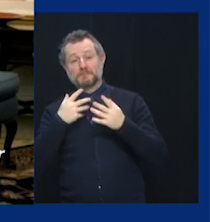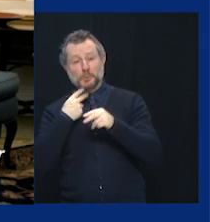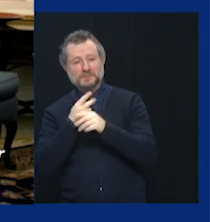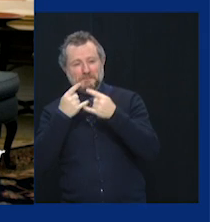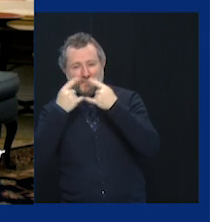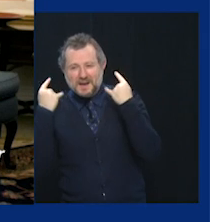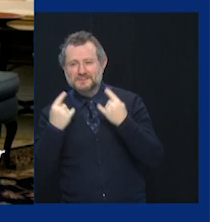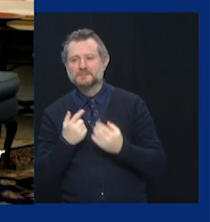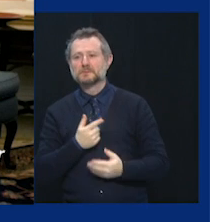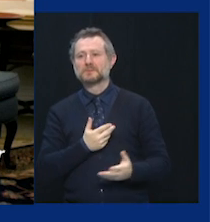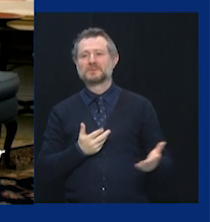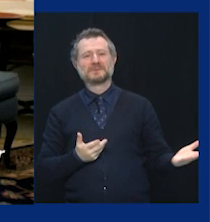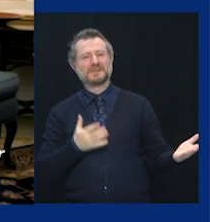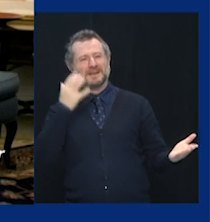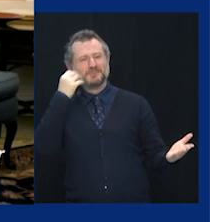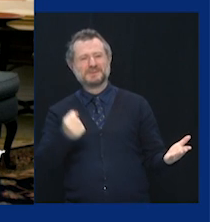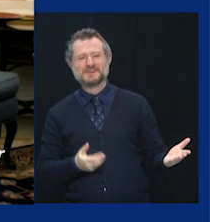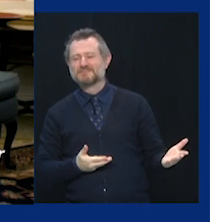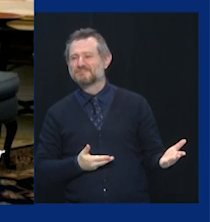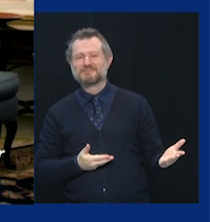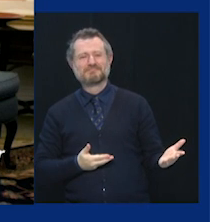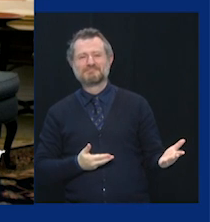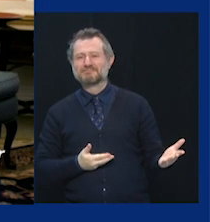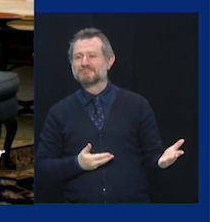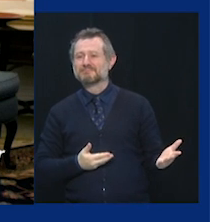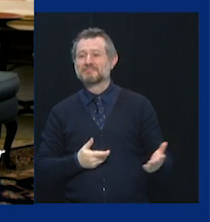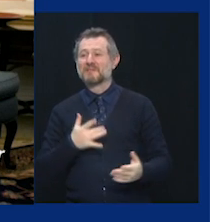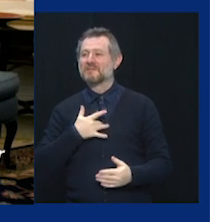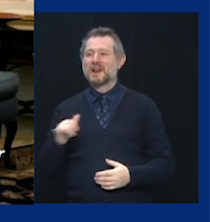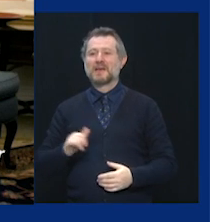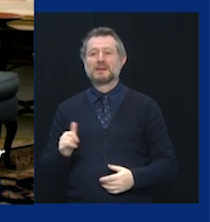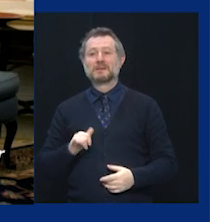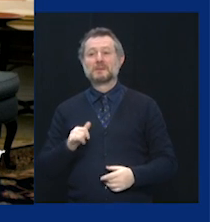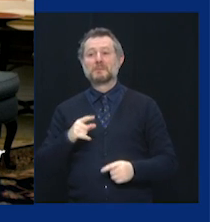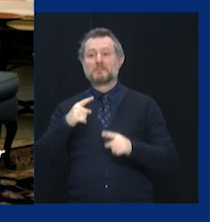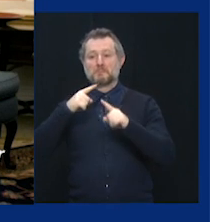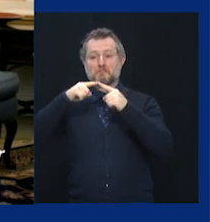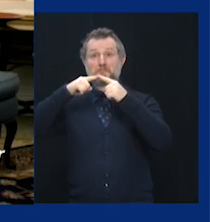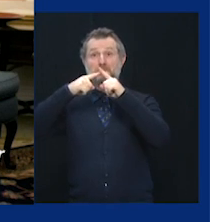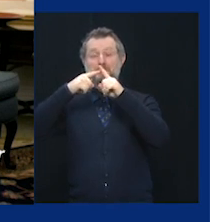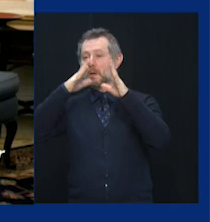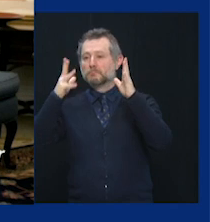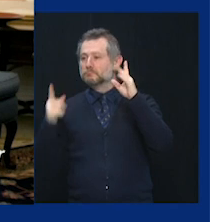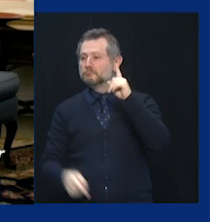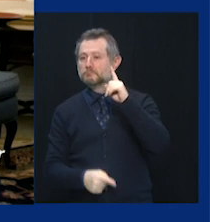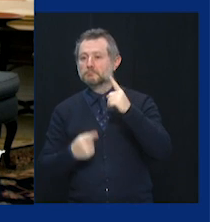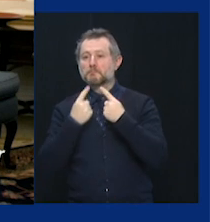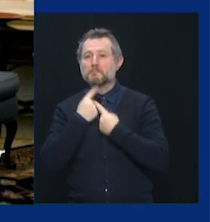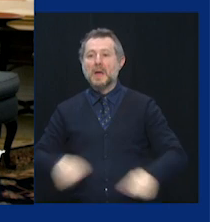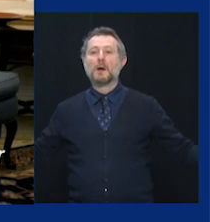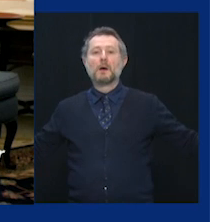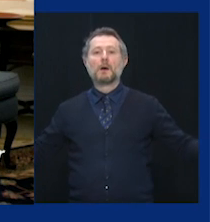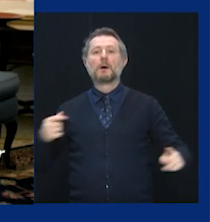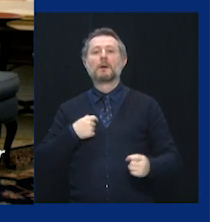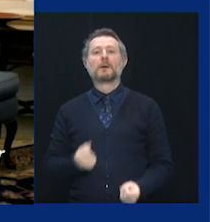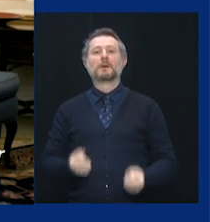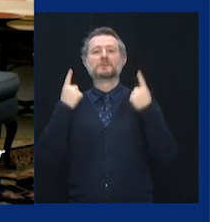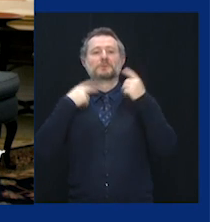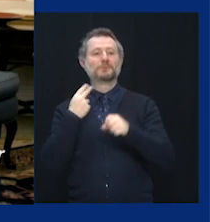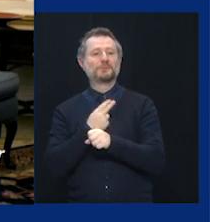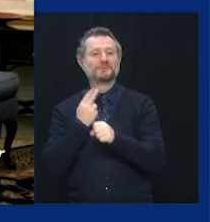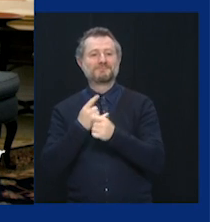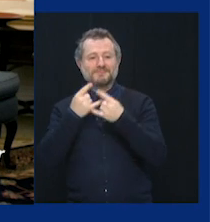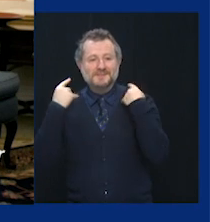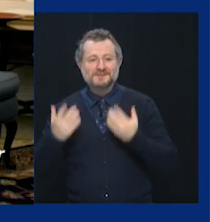sense, lightning bolt from above. So congratulations on implementing common